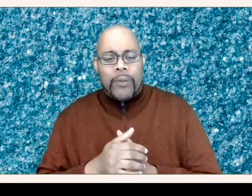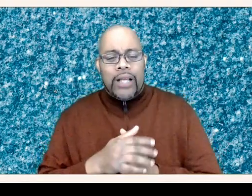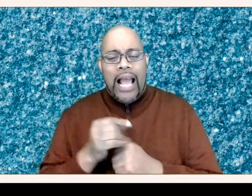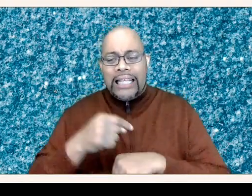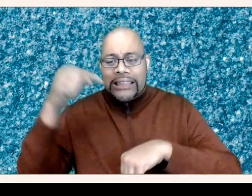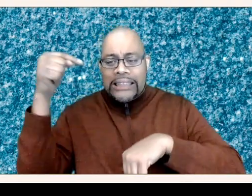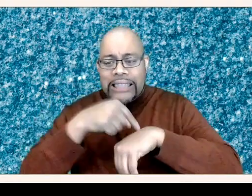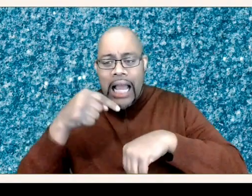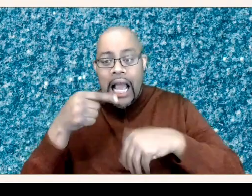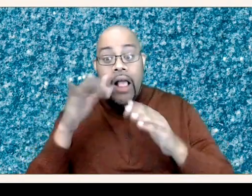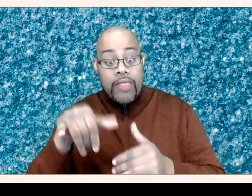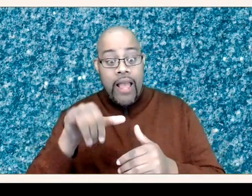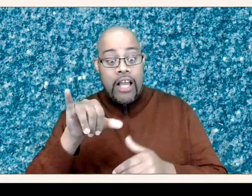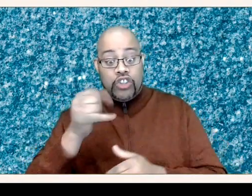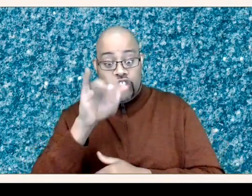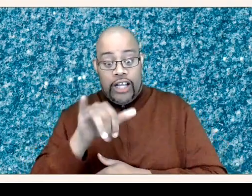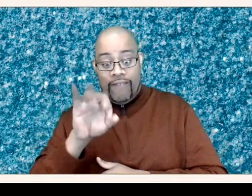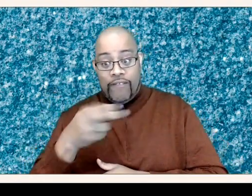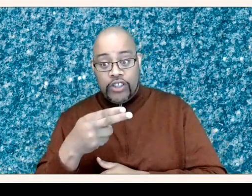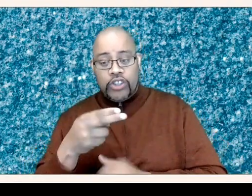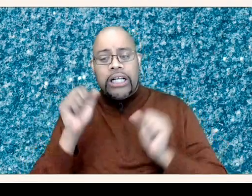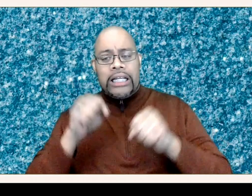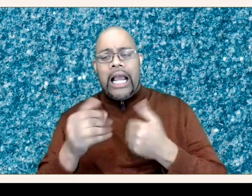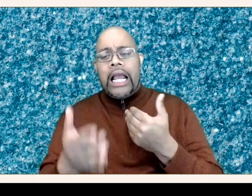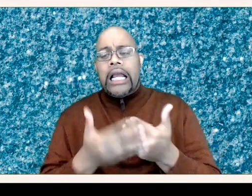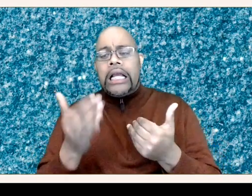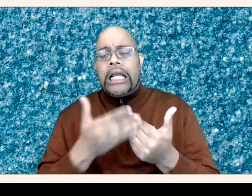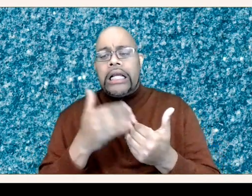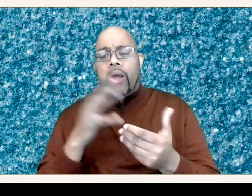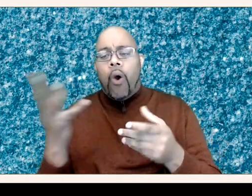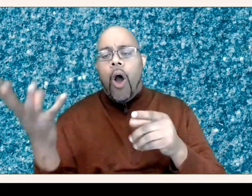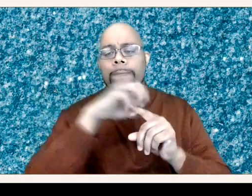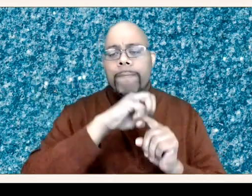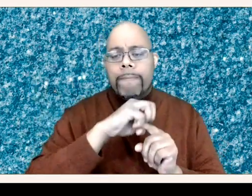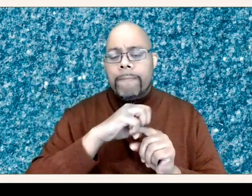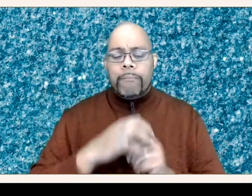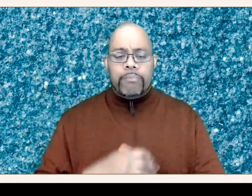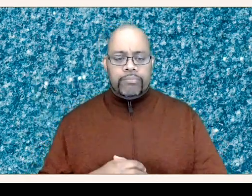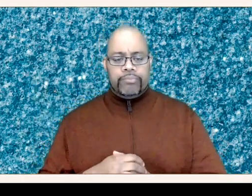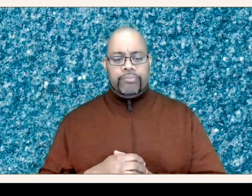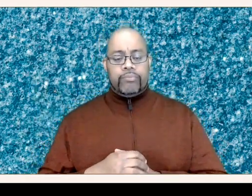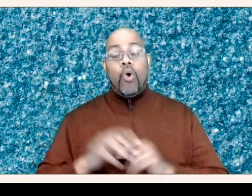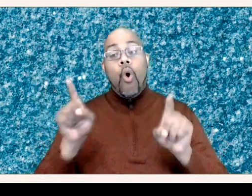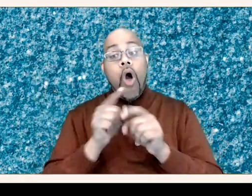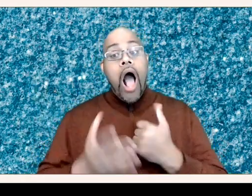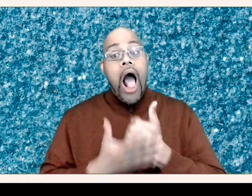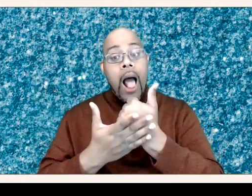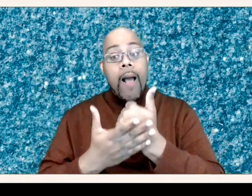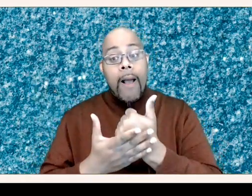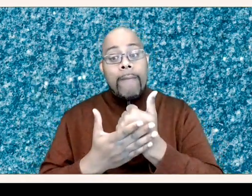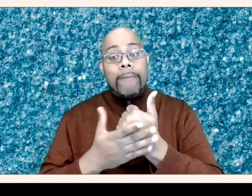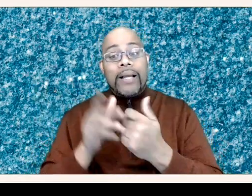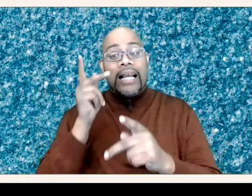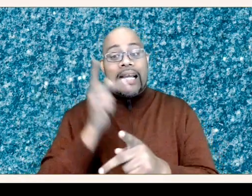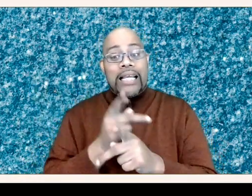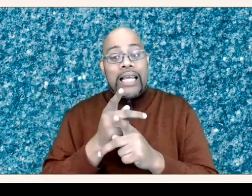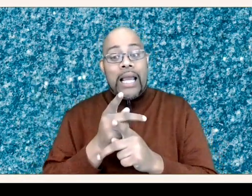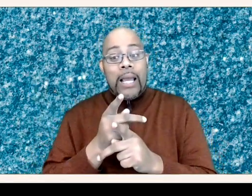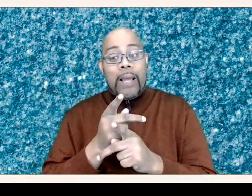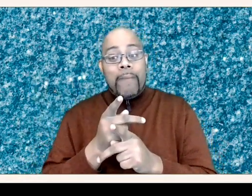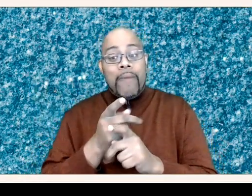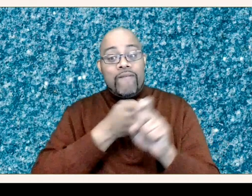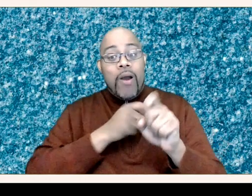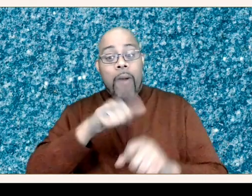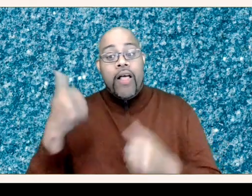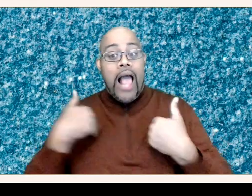and stinging them allows the jellyfish to easily gulp them up. It also helps them stay off the menu. If